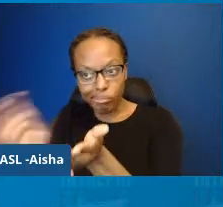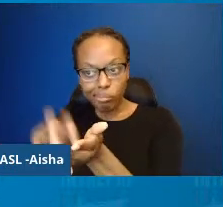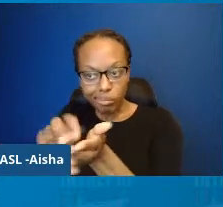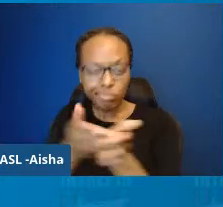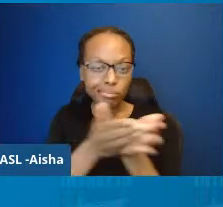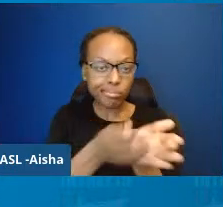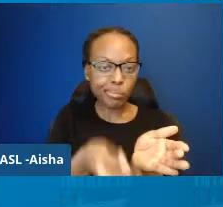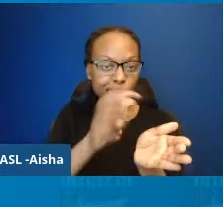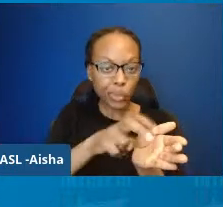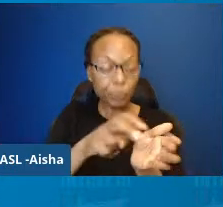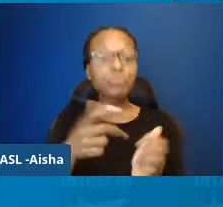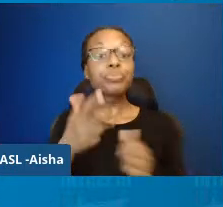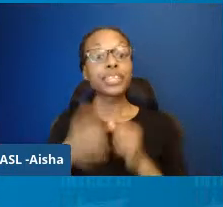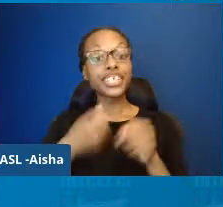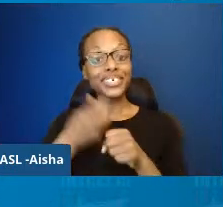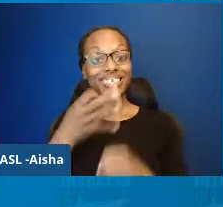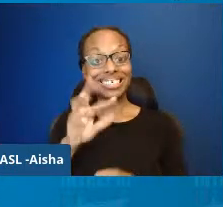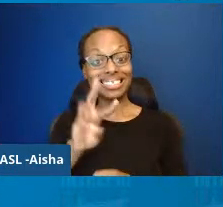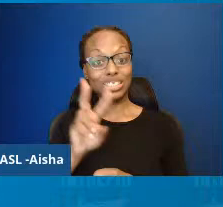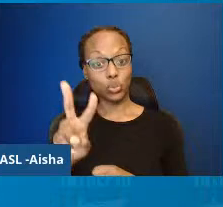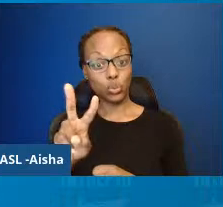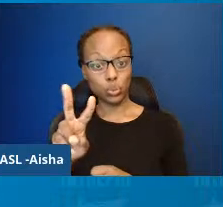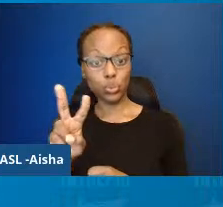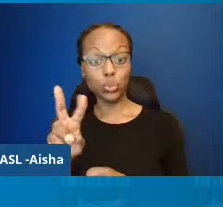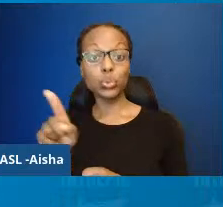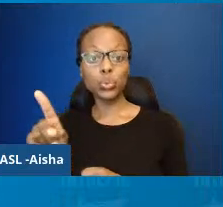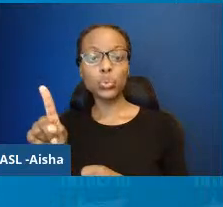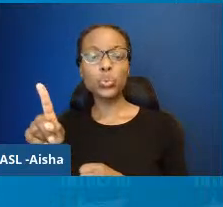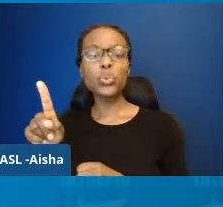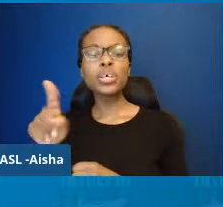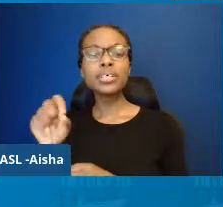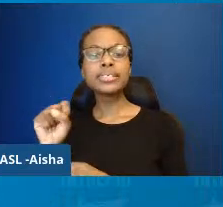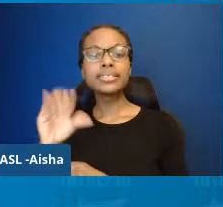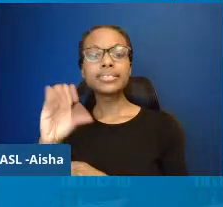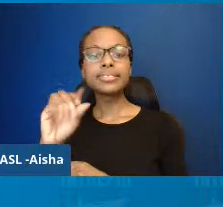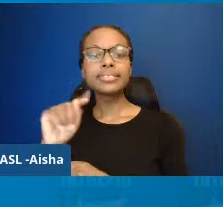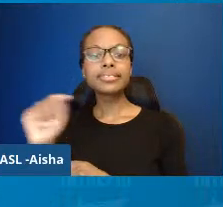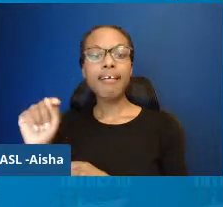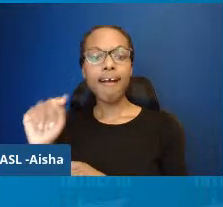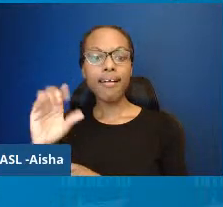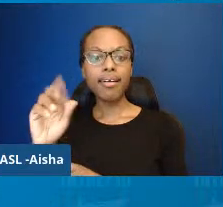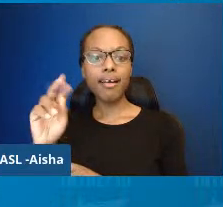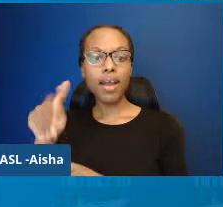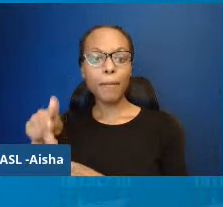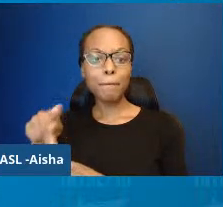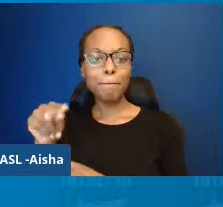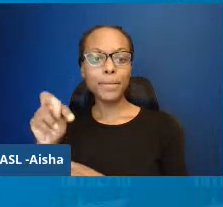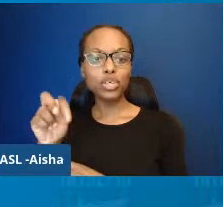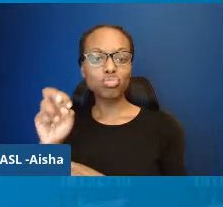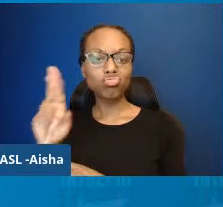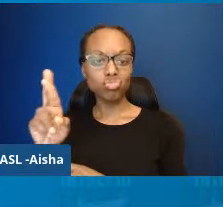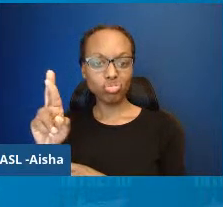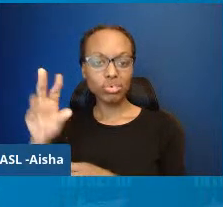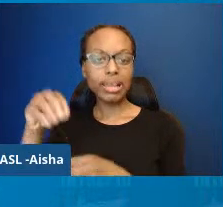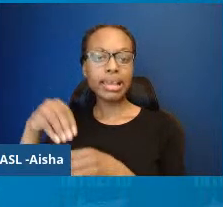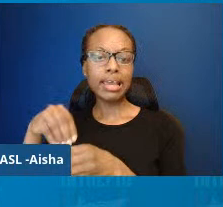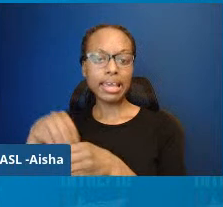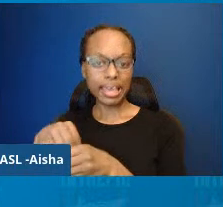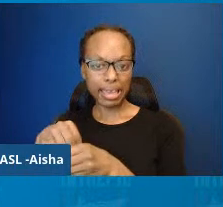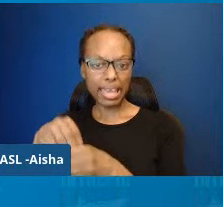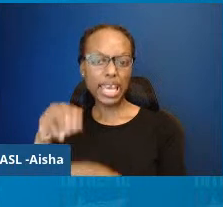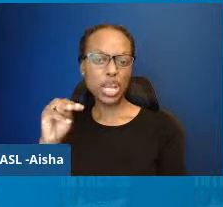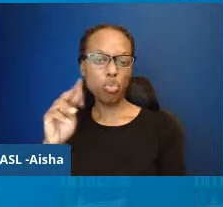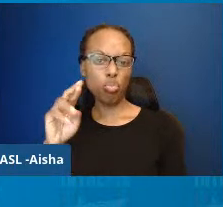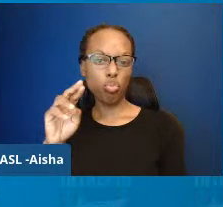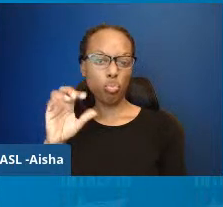astronaut Scott Carpenter. He went up in the Aurora 7 mission on a Mercury capsule. And the Mercury capsule looks